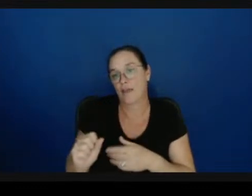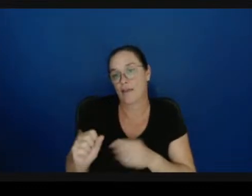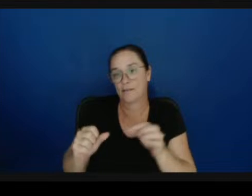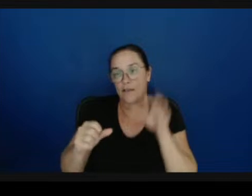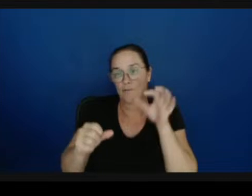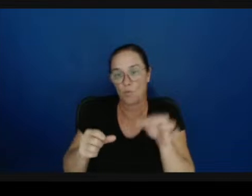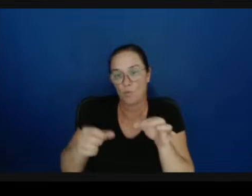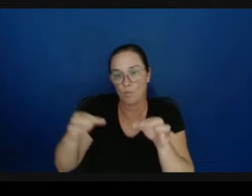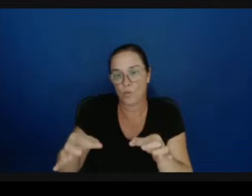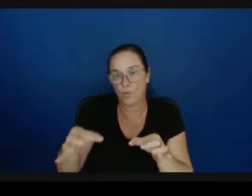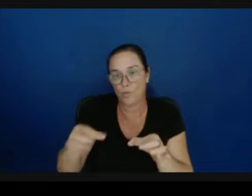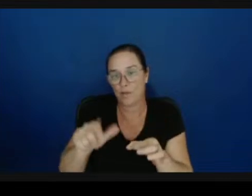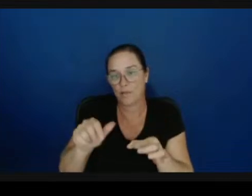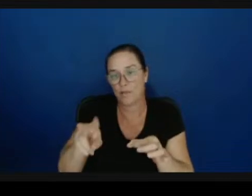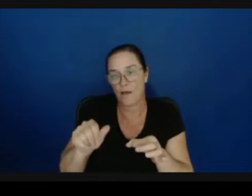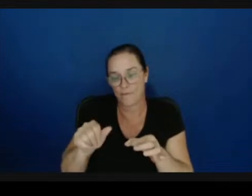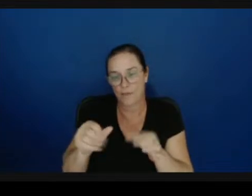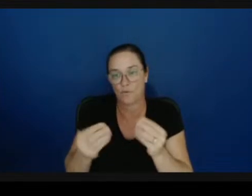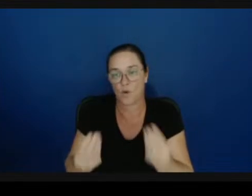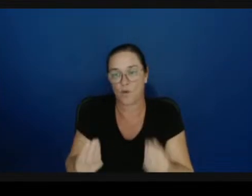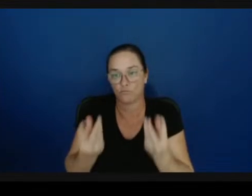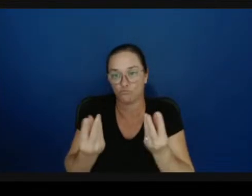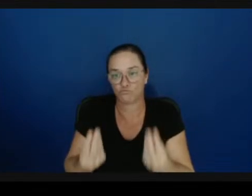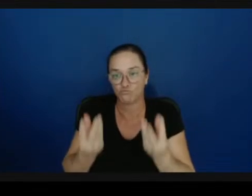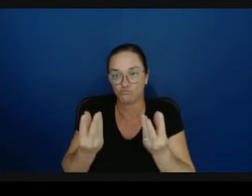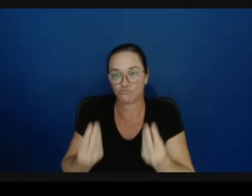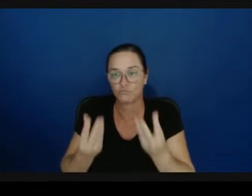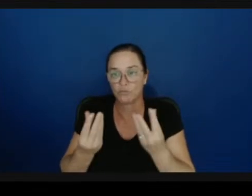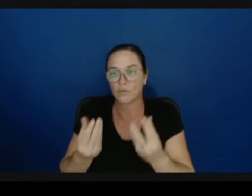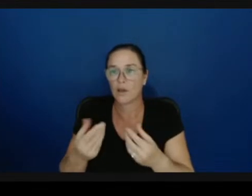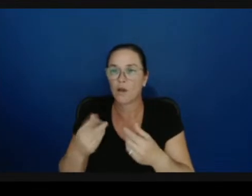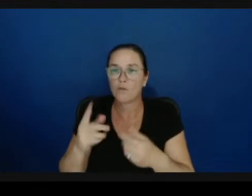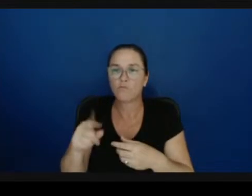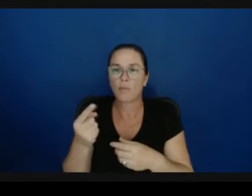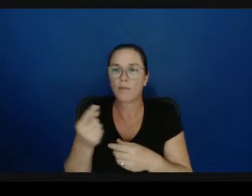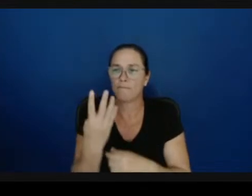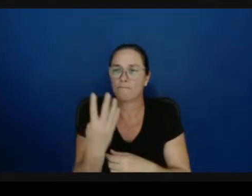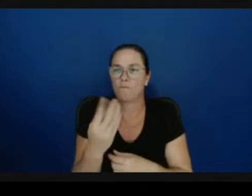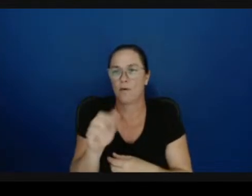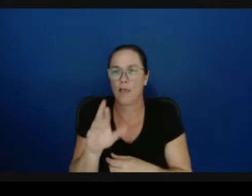lava that came out, 4 acres during that first phase.